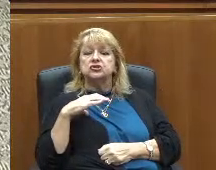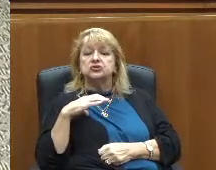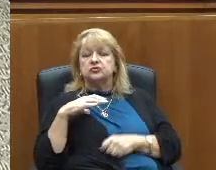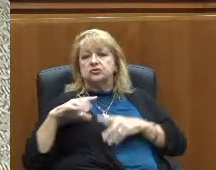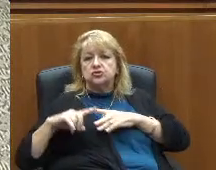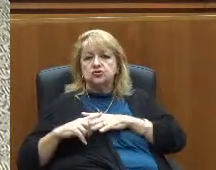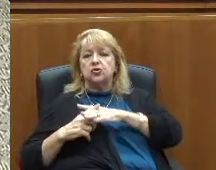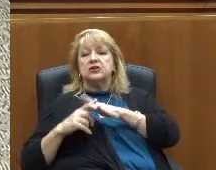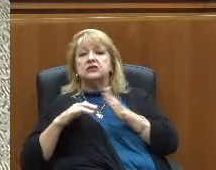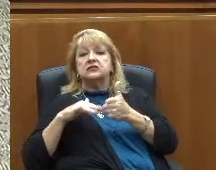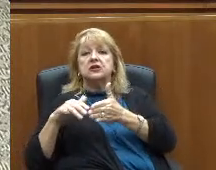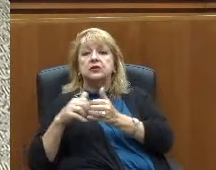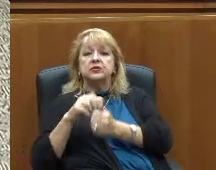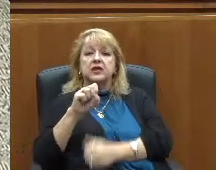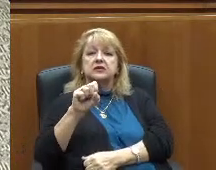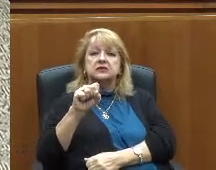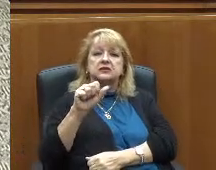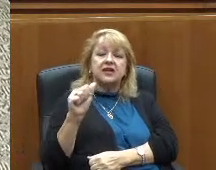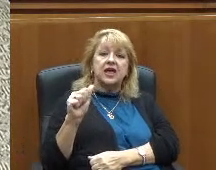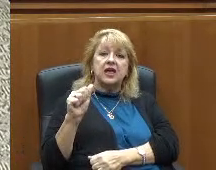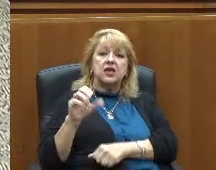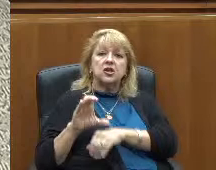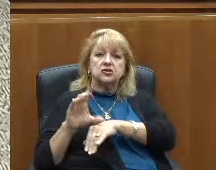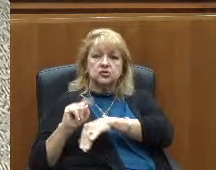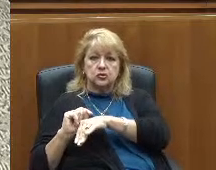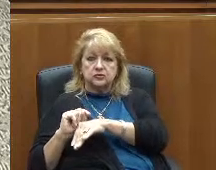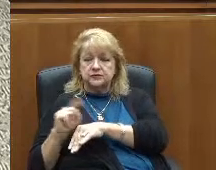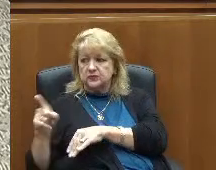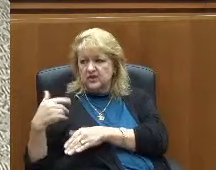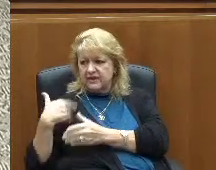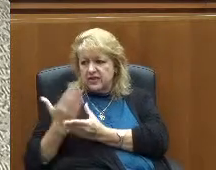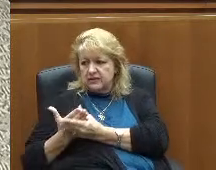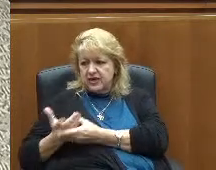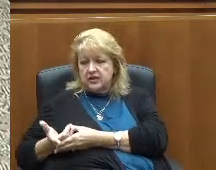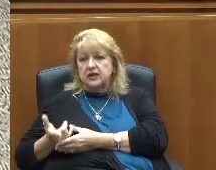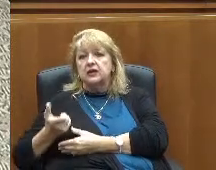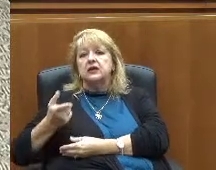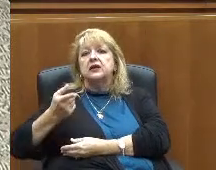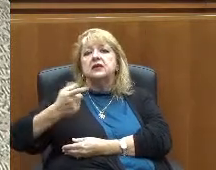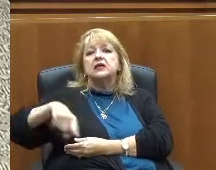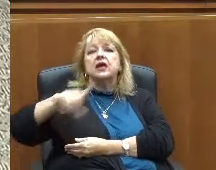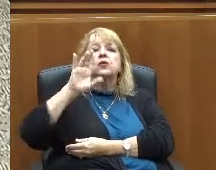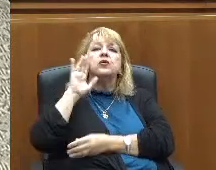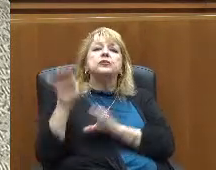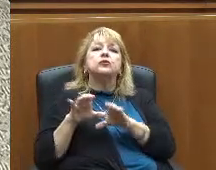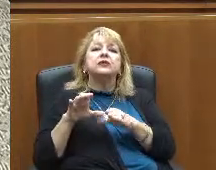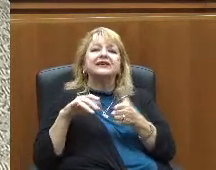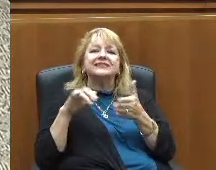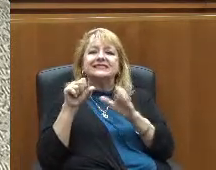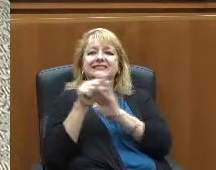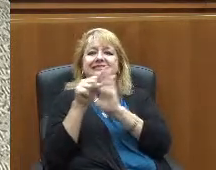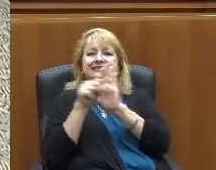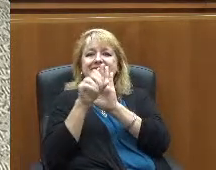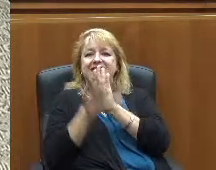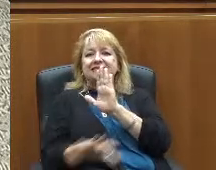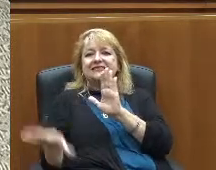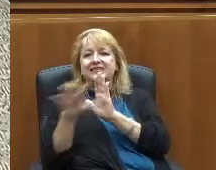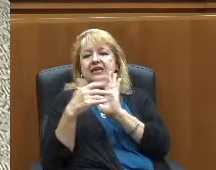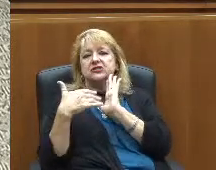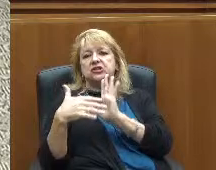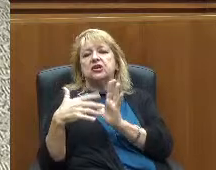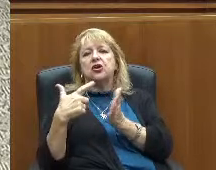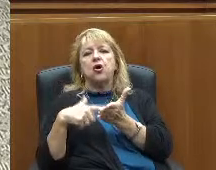study along with SSA Consultants. You probably have that in the packet. They're going to do a statewide study for us